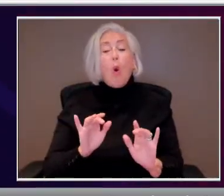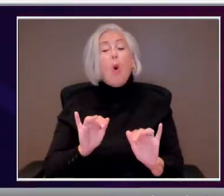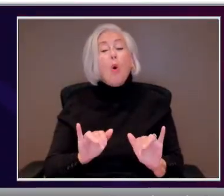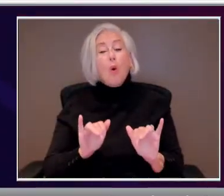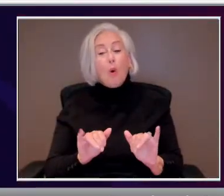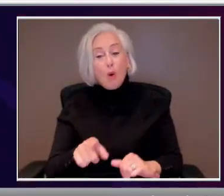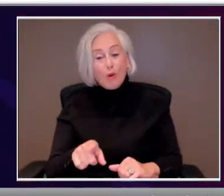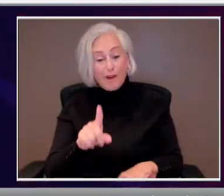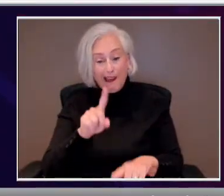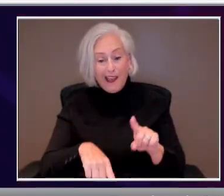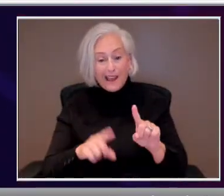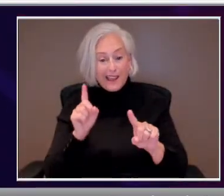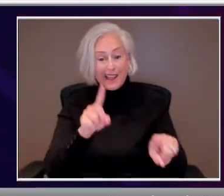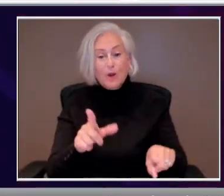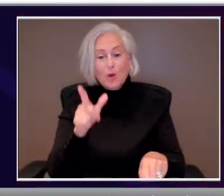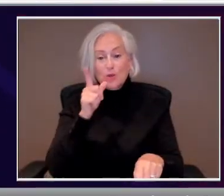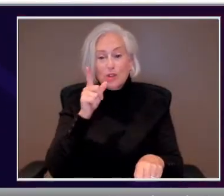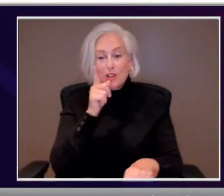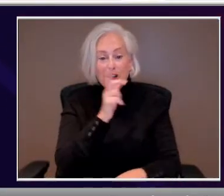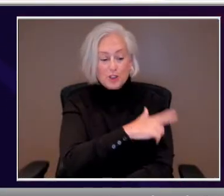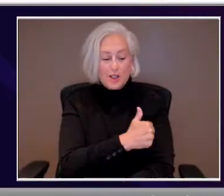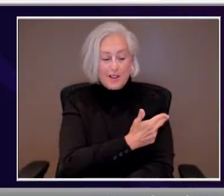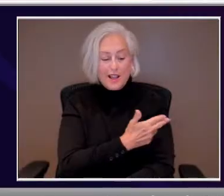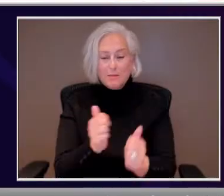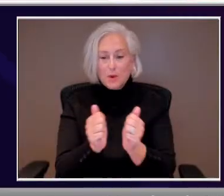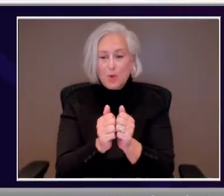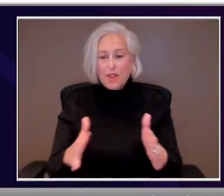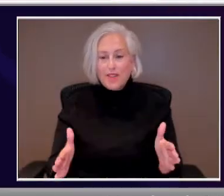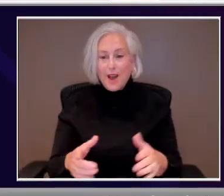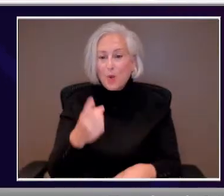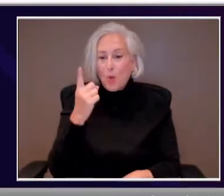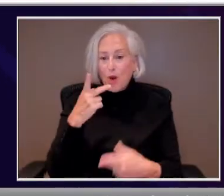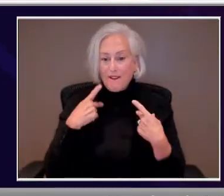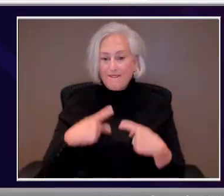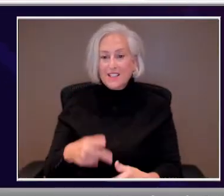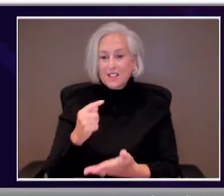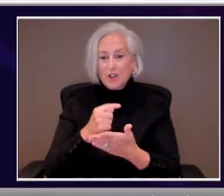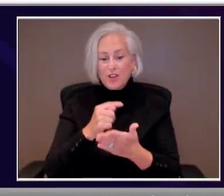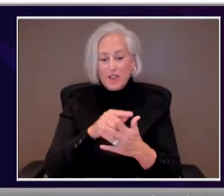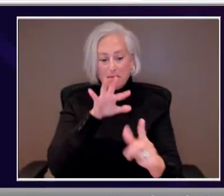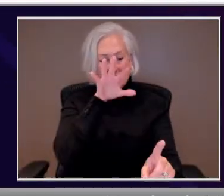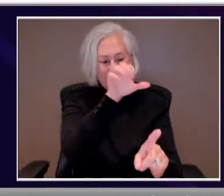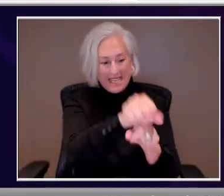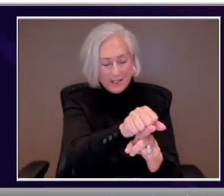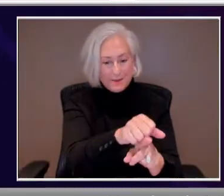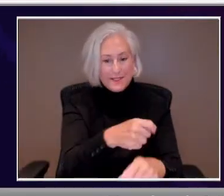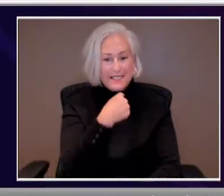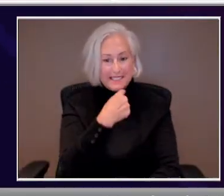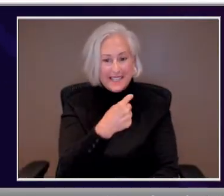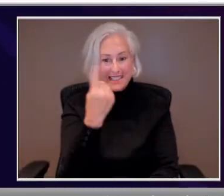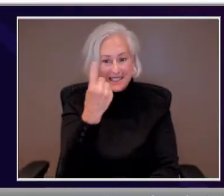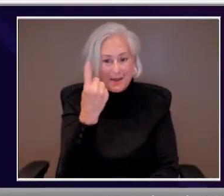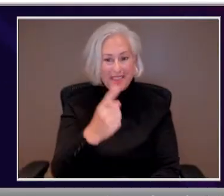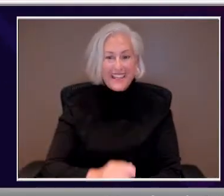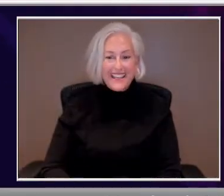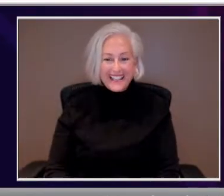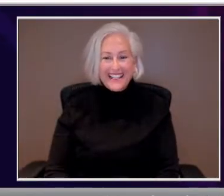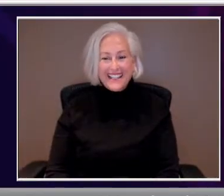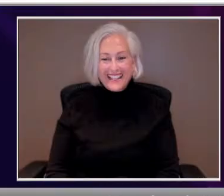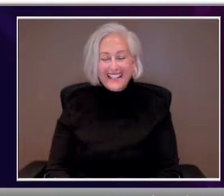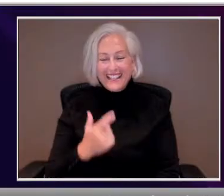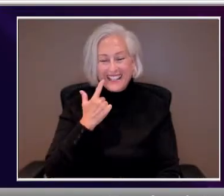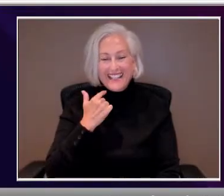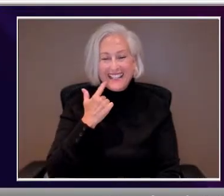can't go to lunch at the hospital without one of the physical therapists catching me and saying something to me. So I